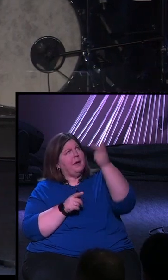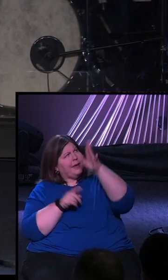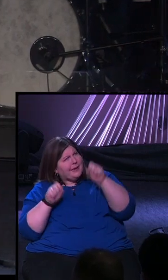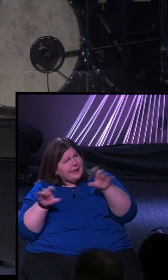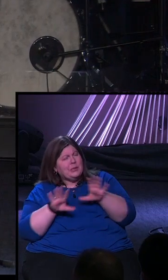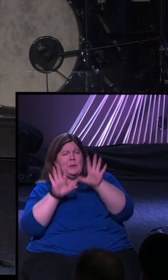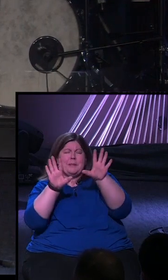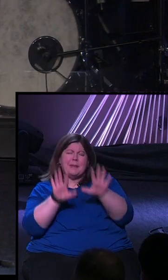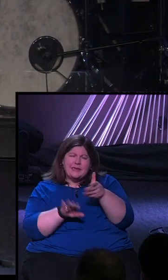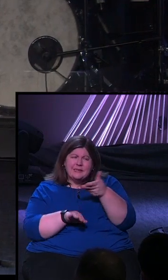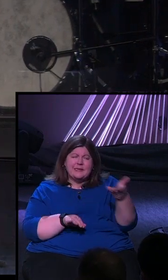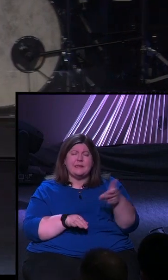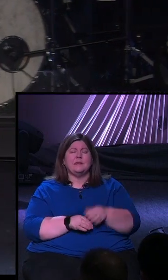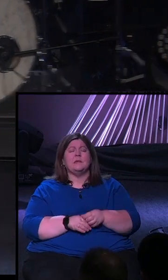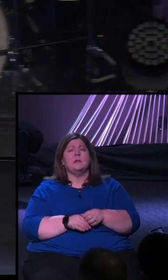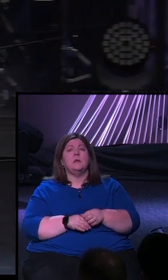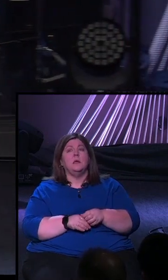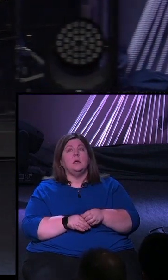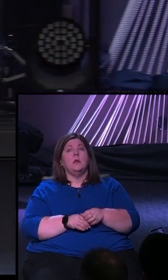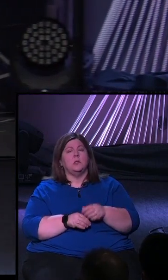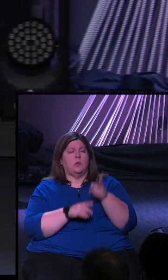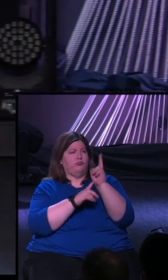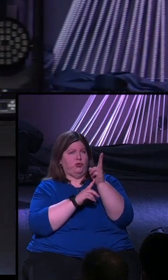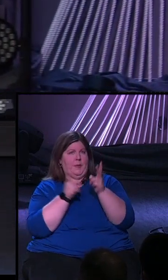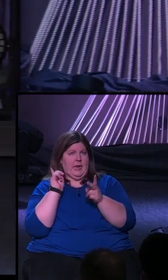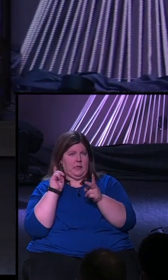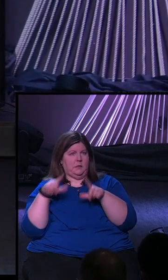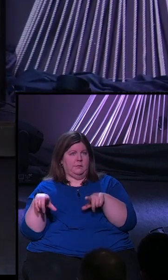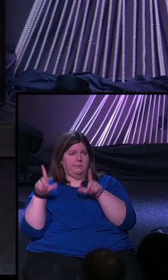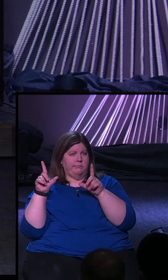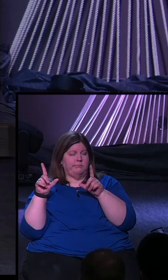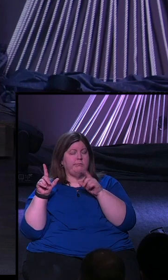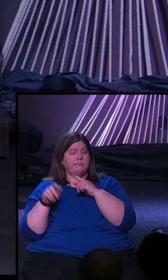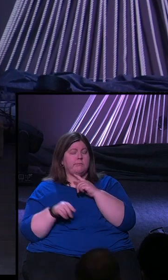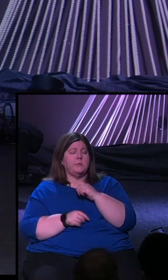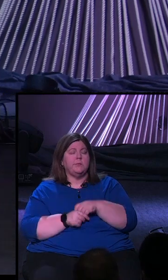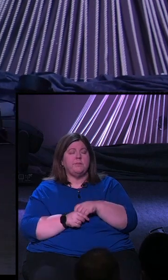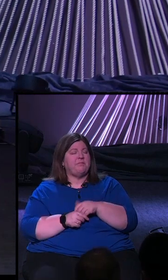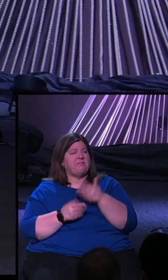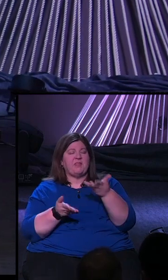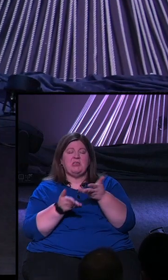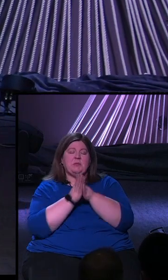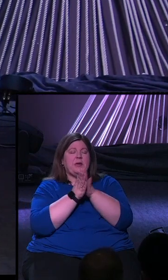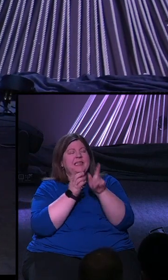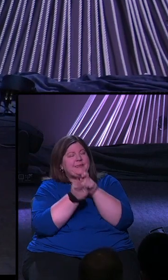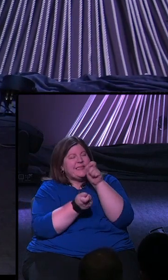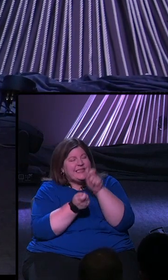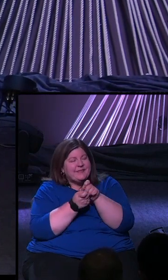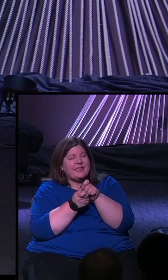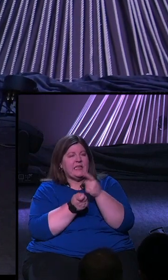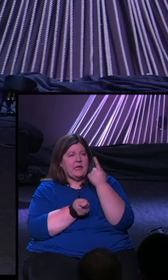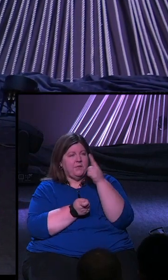prayers. And so we're gonna put 2 minutes up on the screen, and I want you guys to pray specifically for that